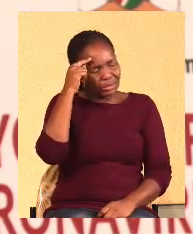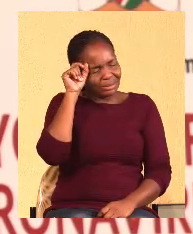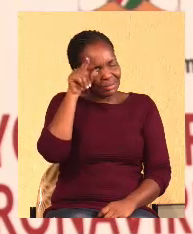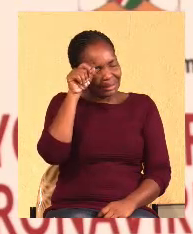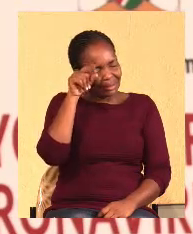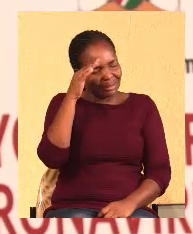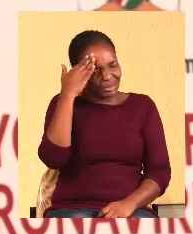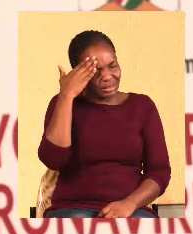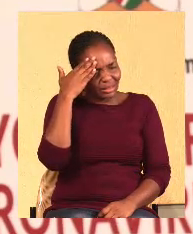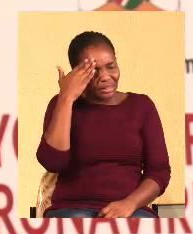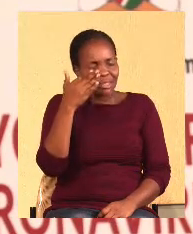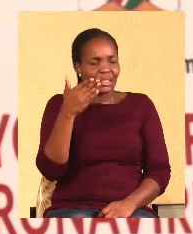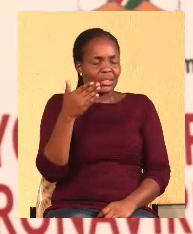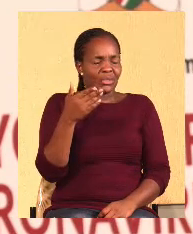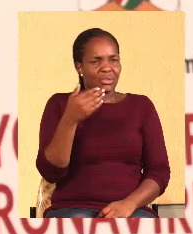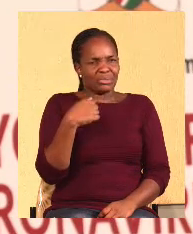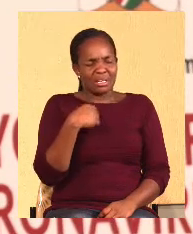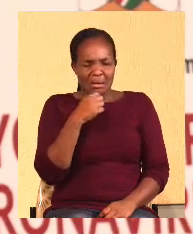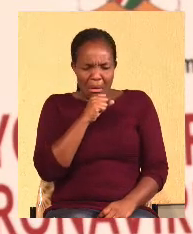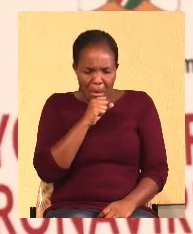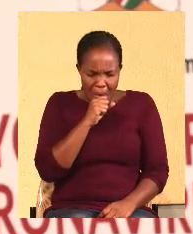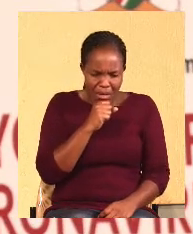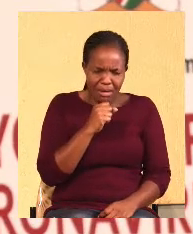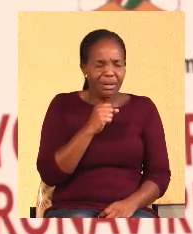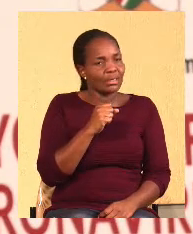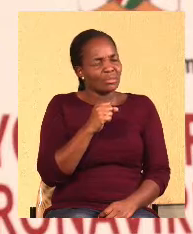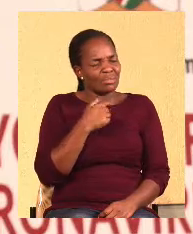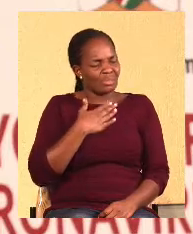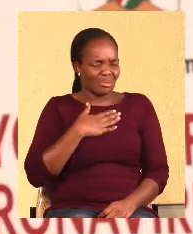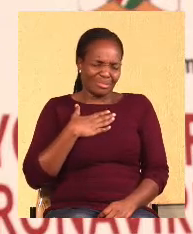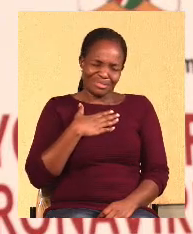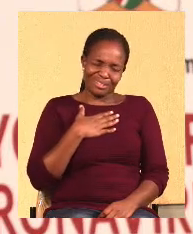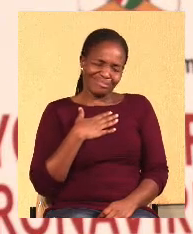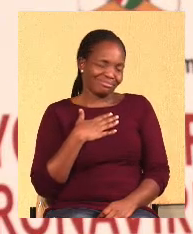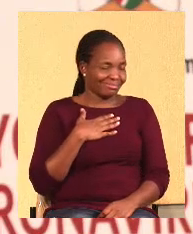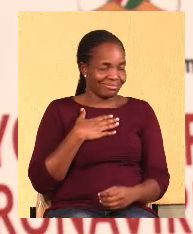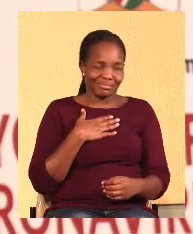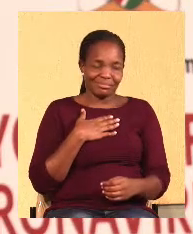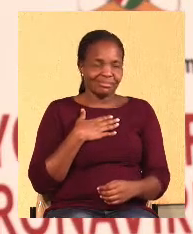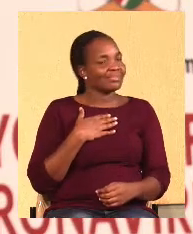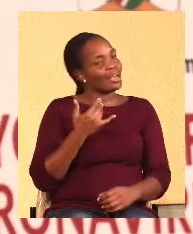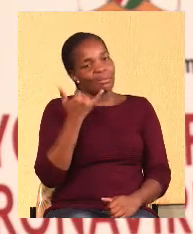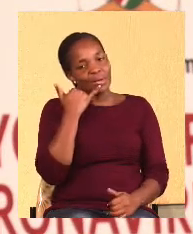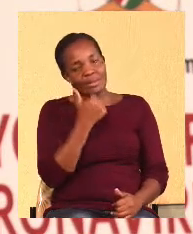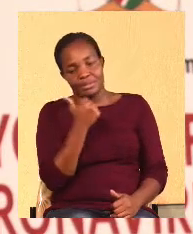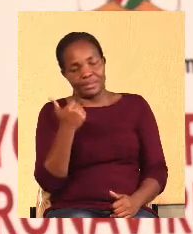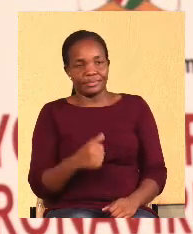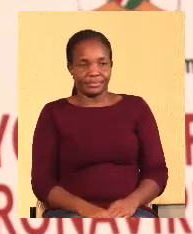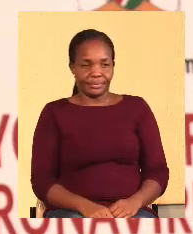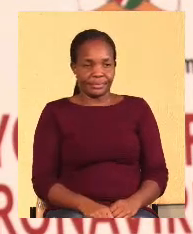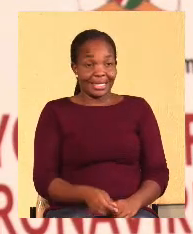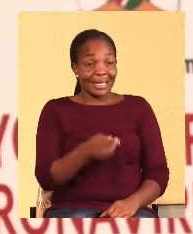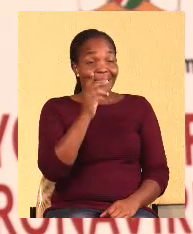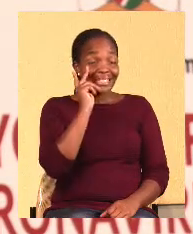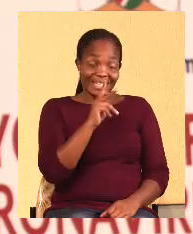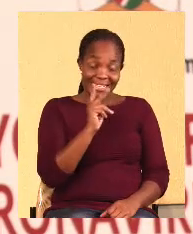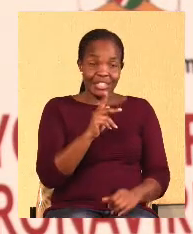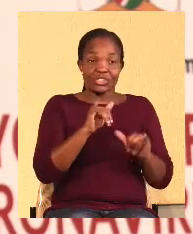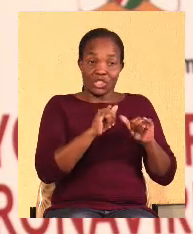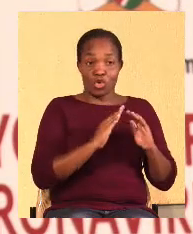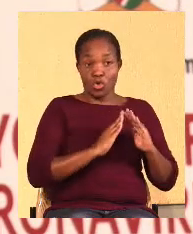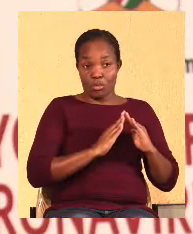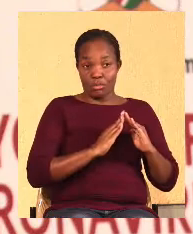are in doubt about your health, please call us. And please stay at home and take care